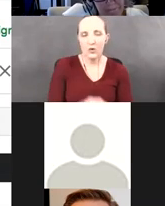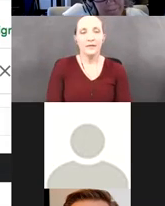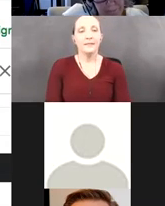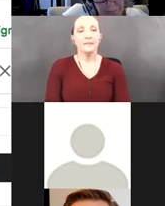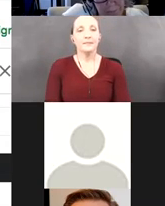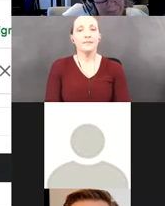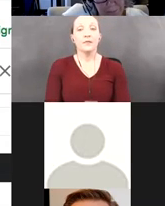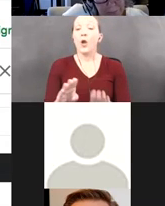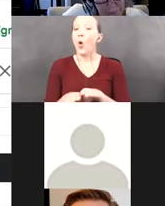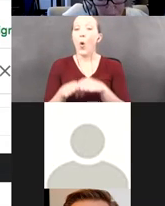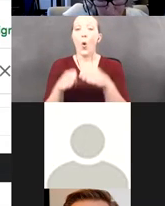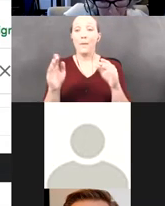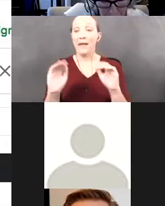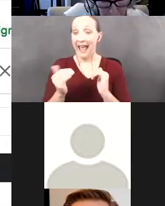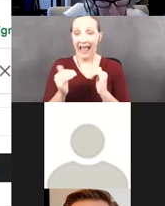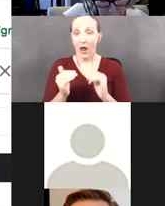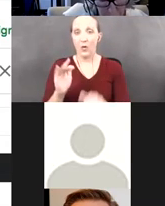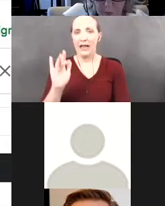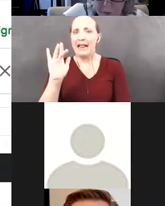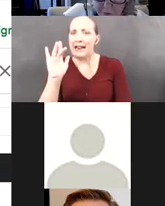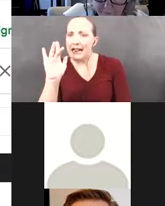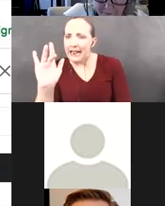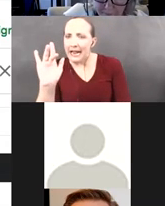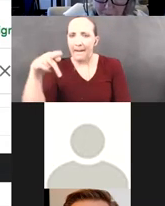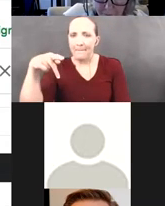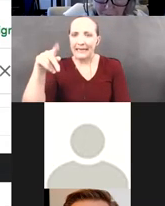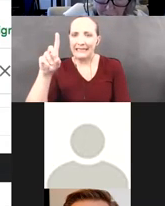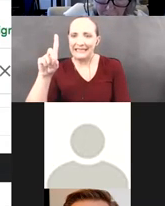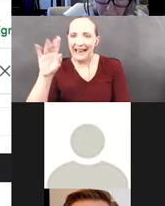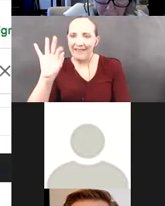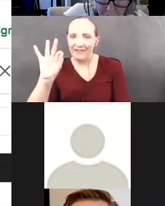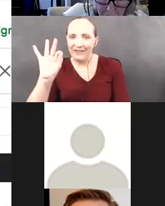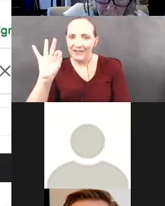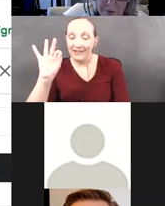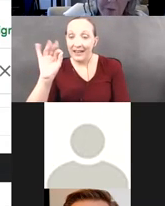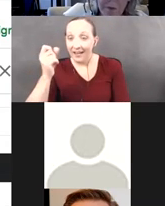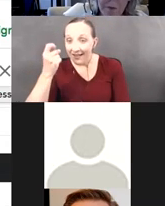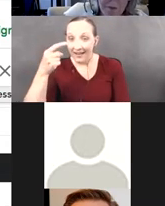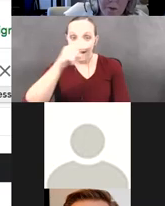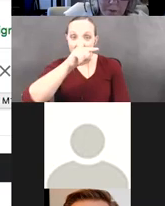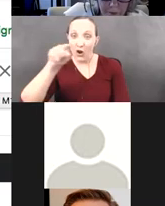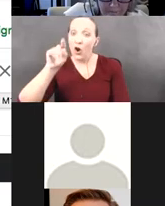worksheet, Para your abrir child esa should tarea, click su on hijo the debería PDF hacerle clic below en where it el says PDF Your que está Work